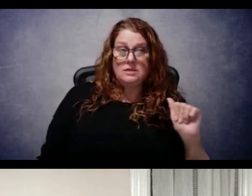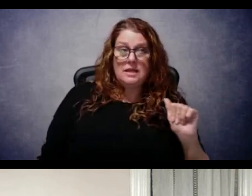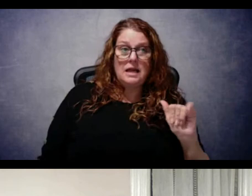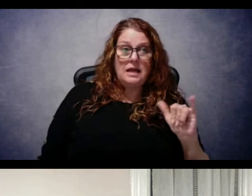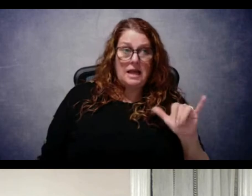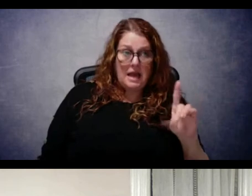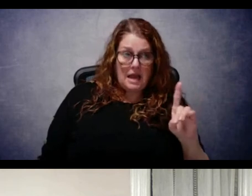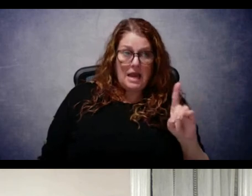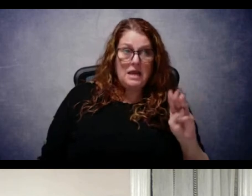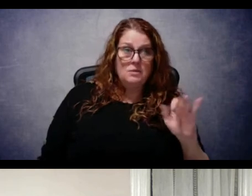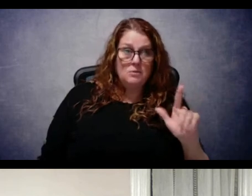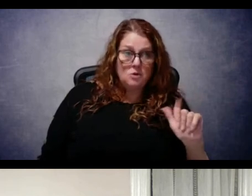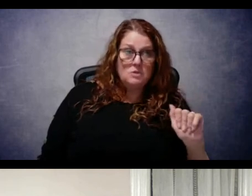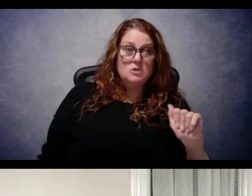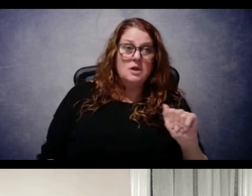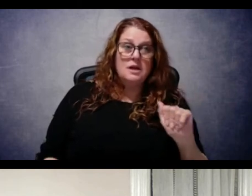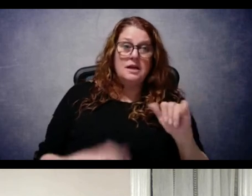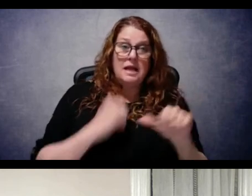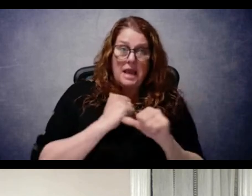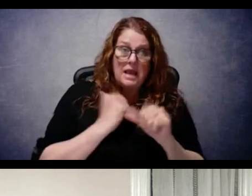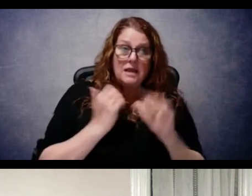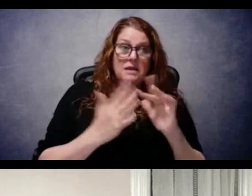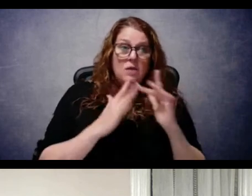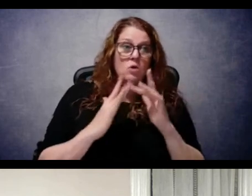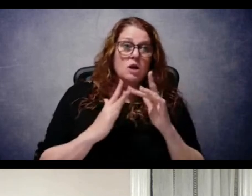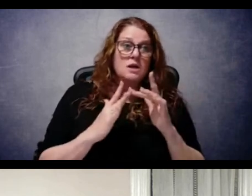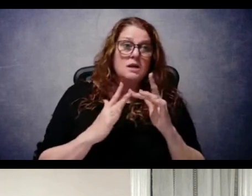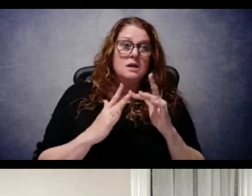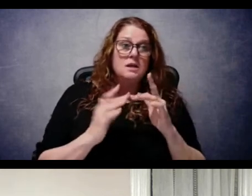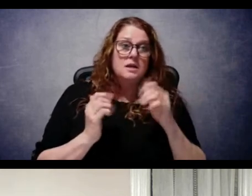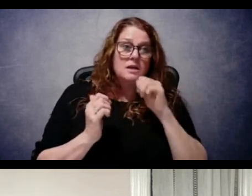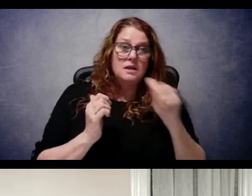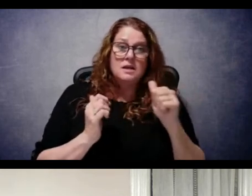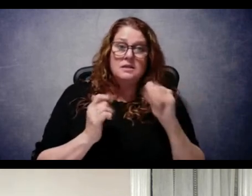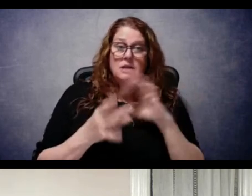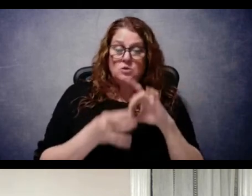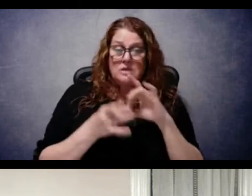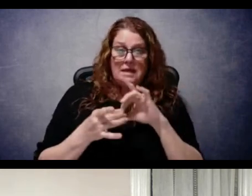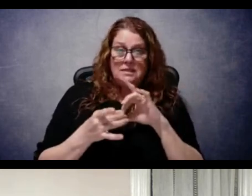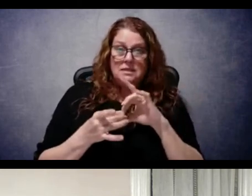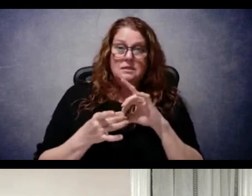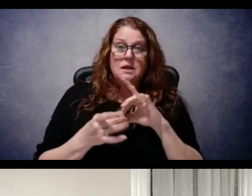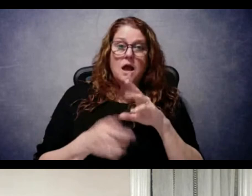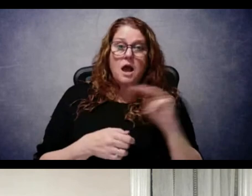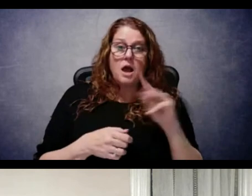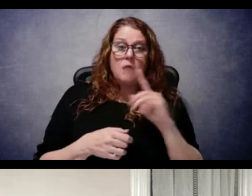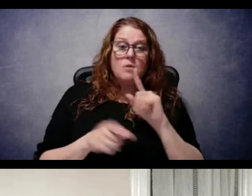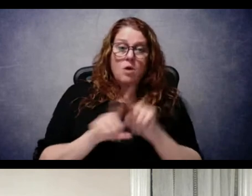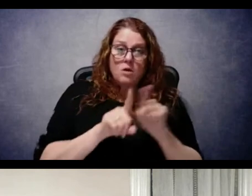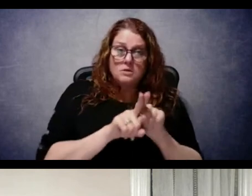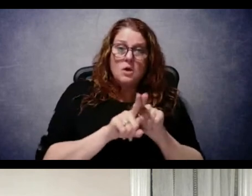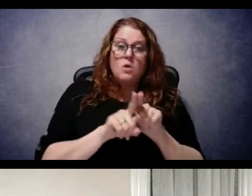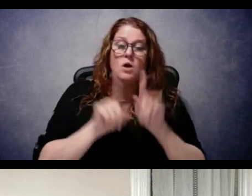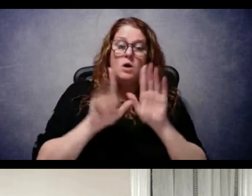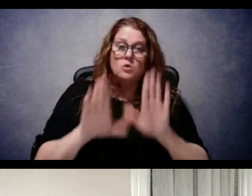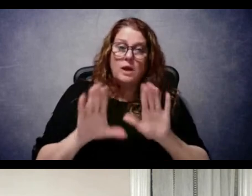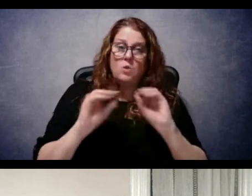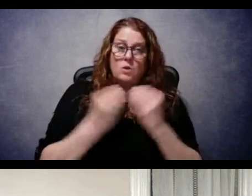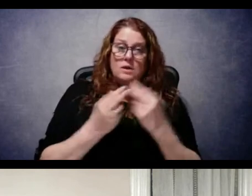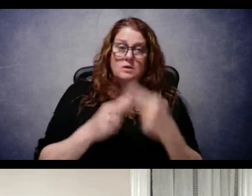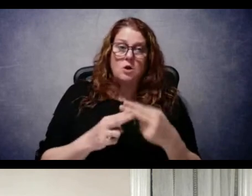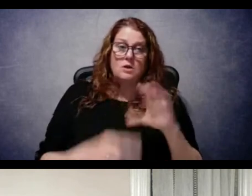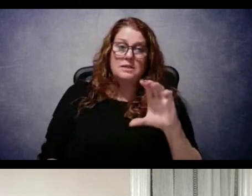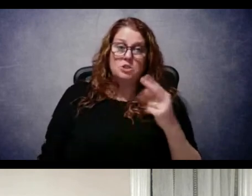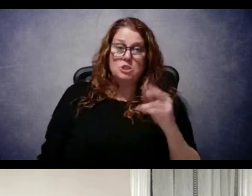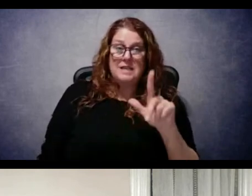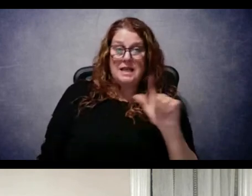Aid Network that my sisters work with, and so maybe we can take it offline to get you connected. And there's also a great organization called Chirla.